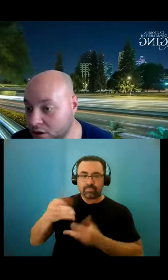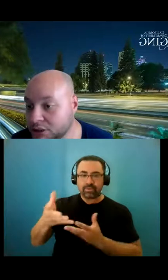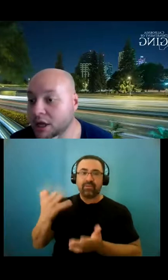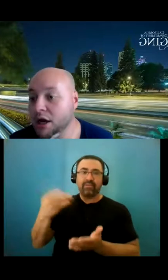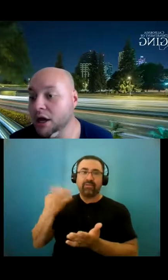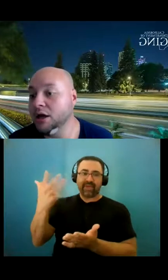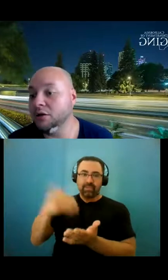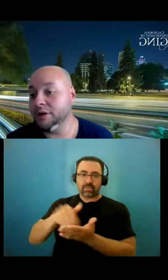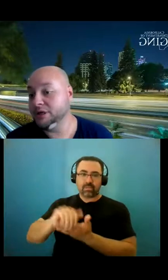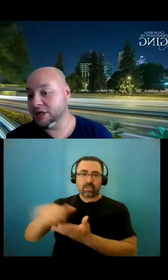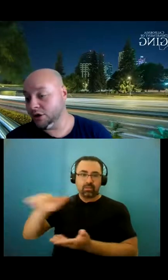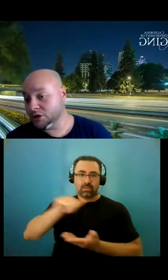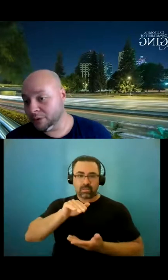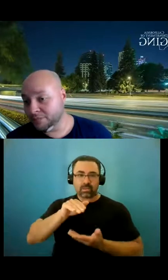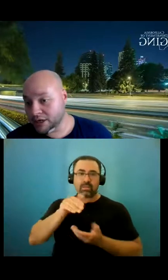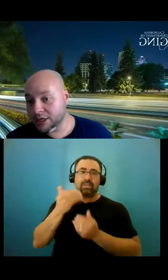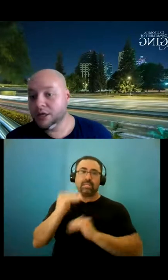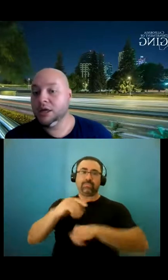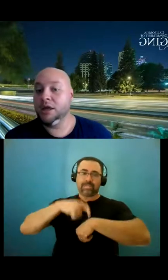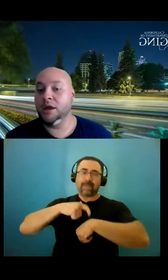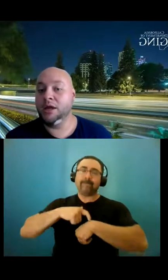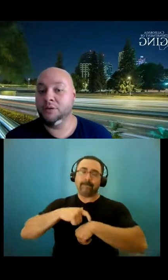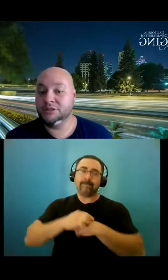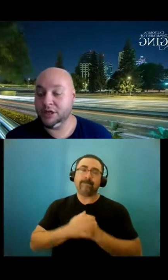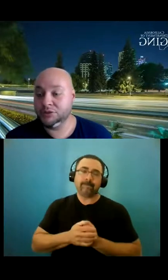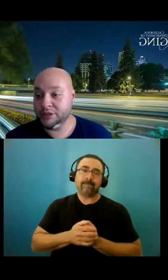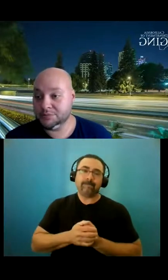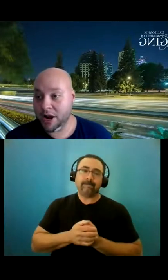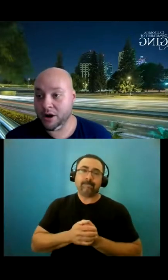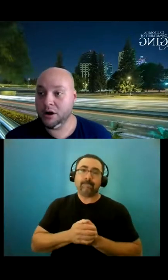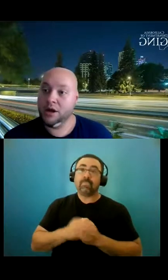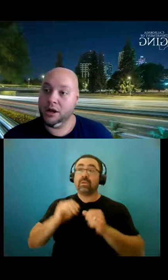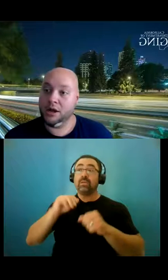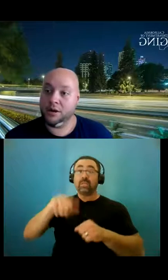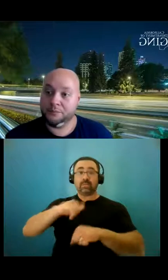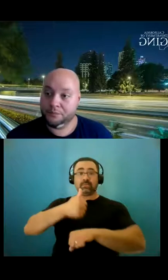$5 million limited term funding, and it was set to expire